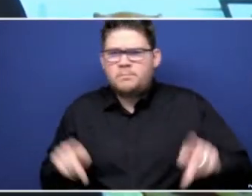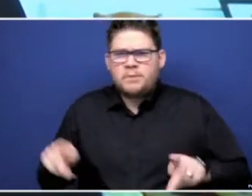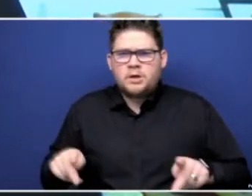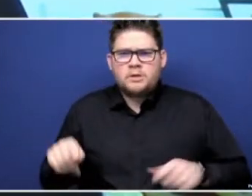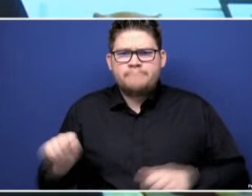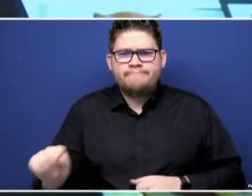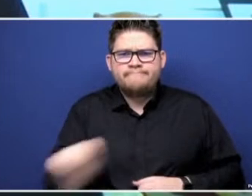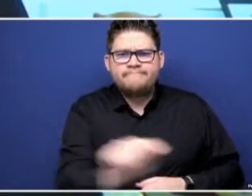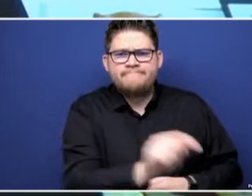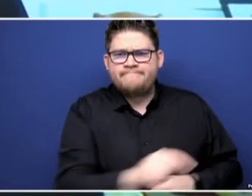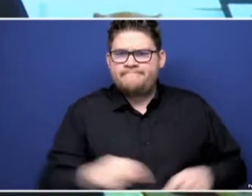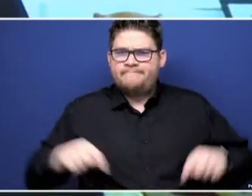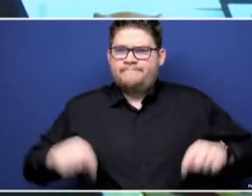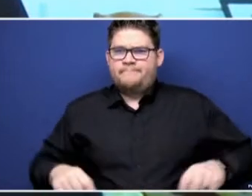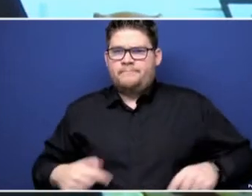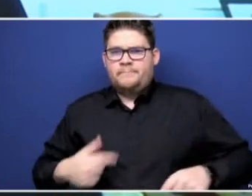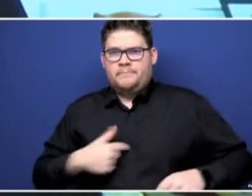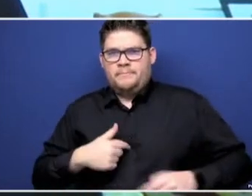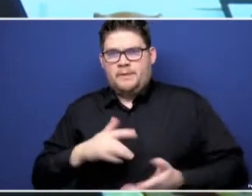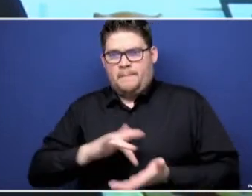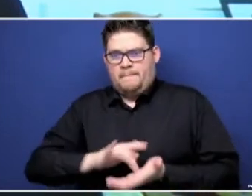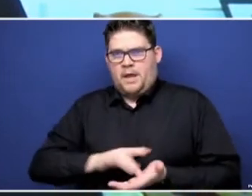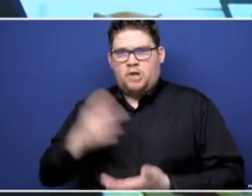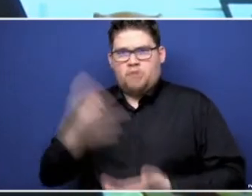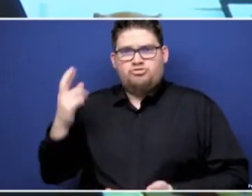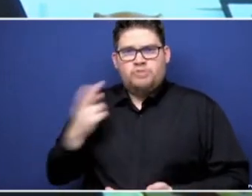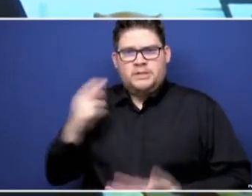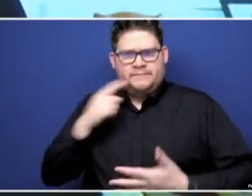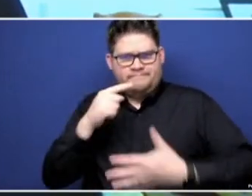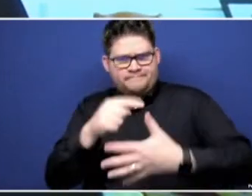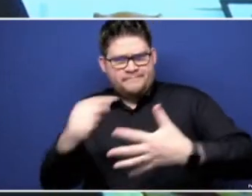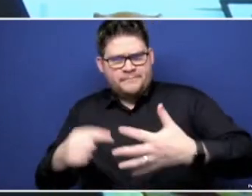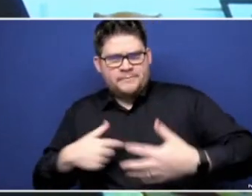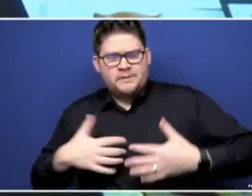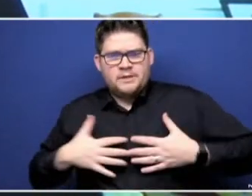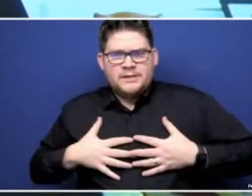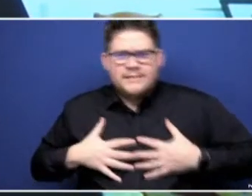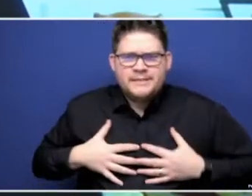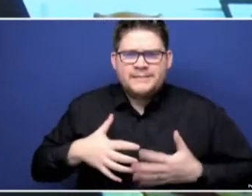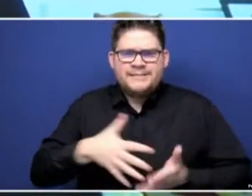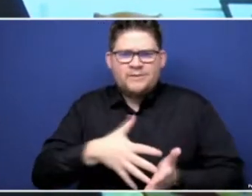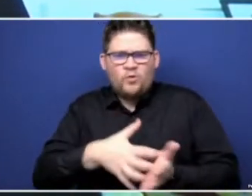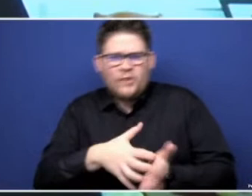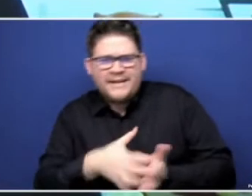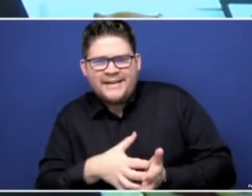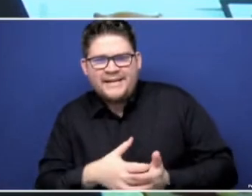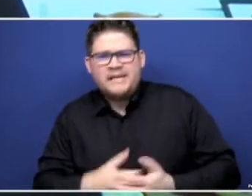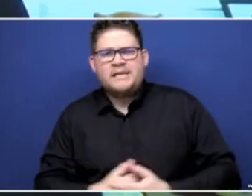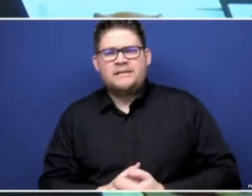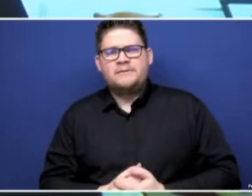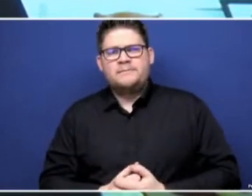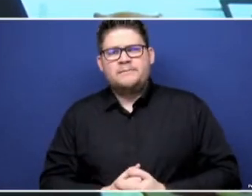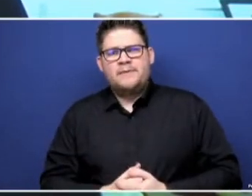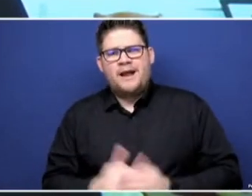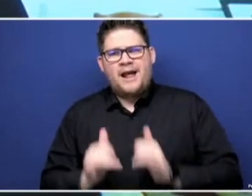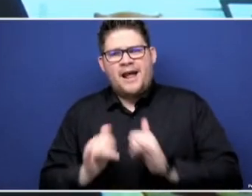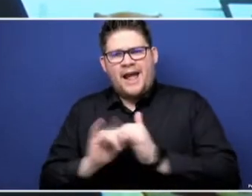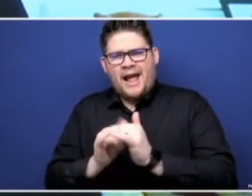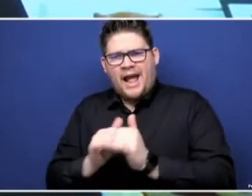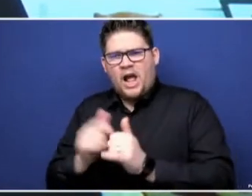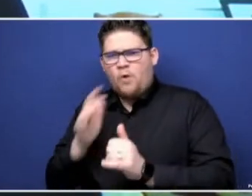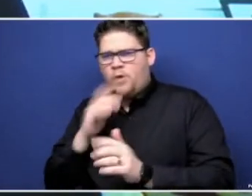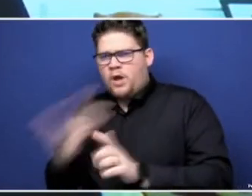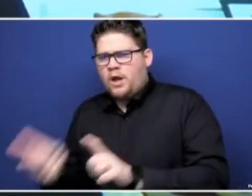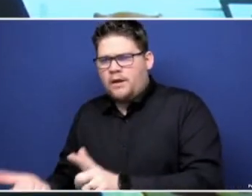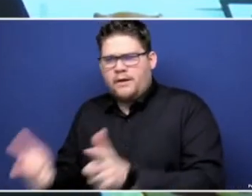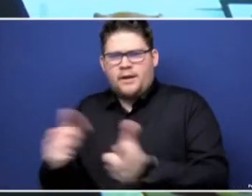been vaccinated because they are in the age cohorts that have already moved through. And we're very excited. This